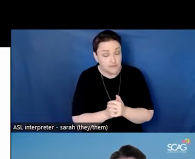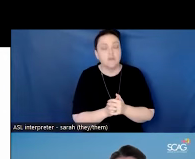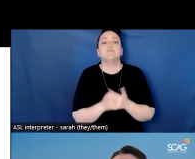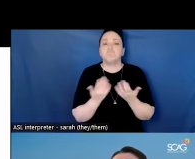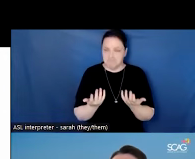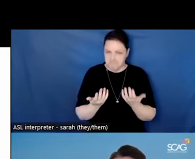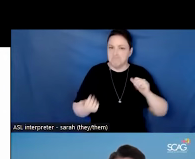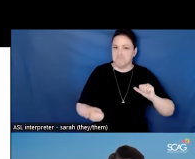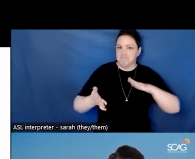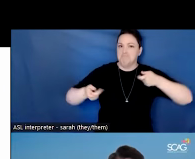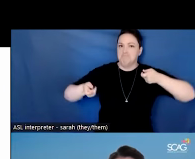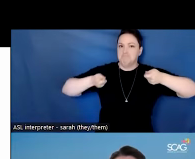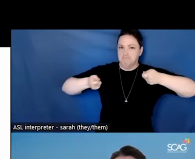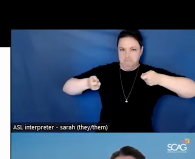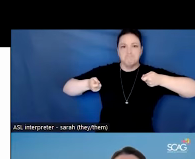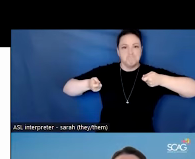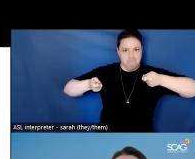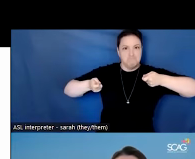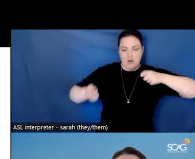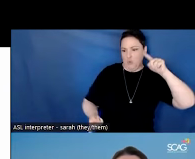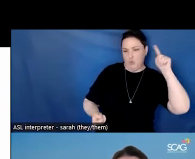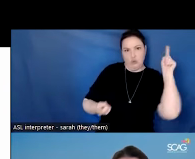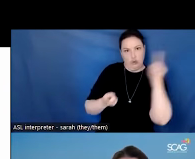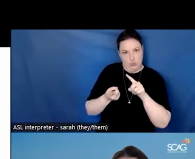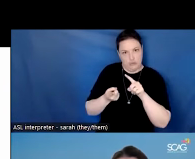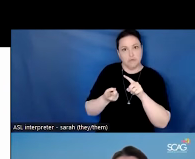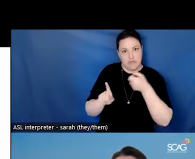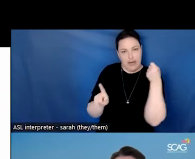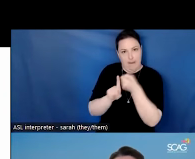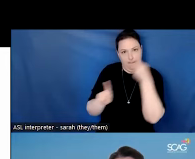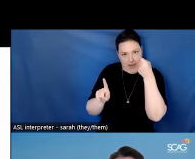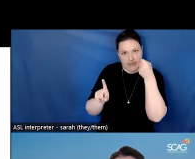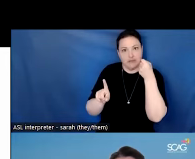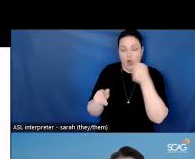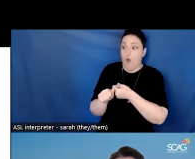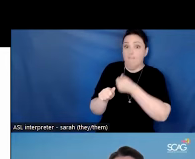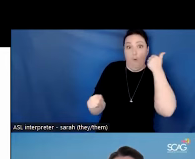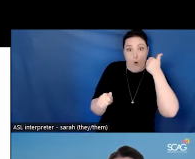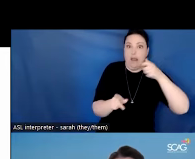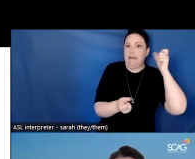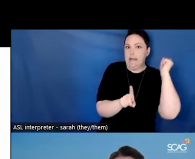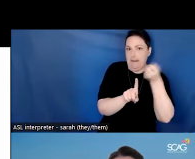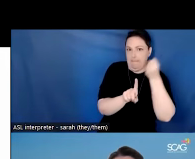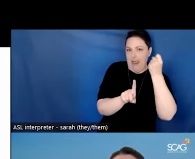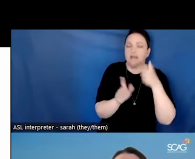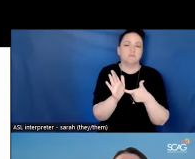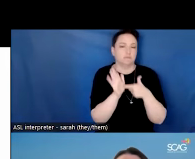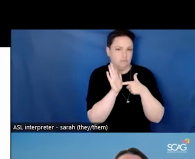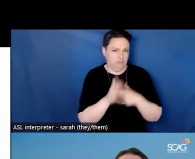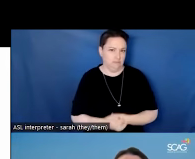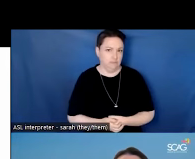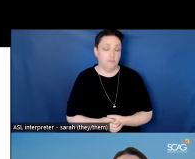measures, feasible mitigation measures to reduce or avoid those significant adverse environmental impacts are required,